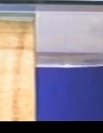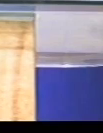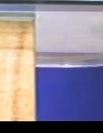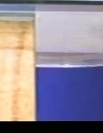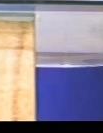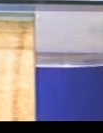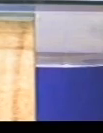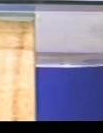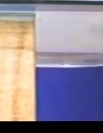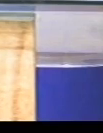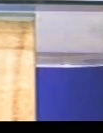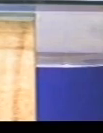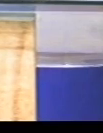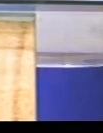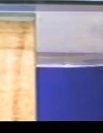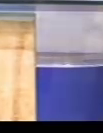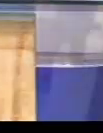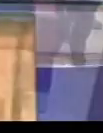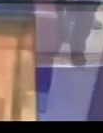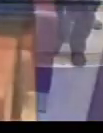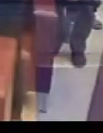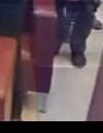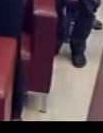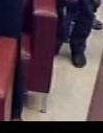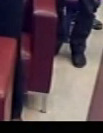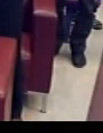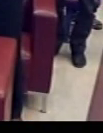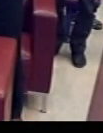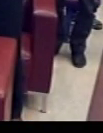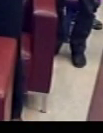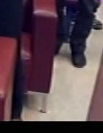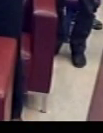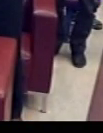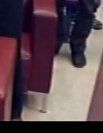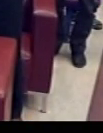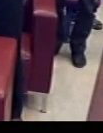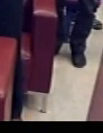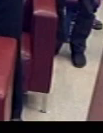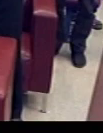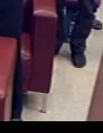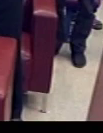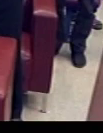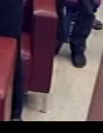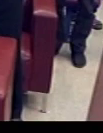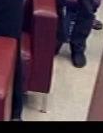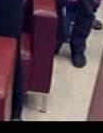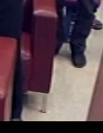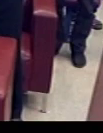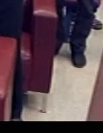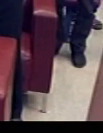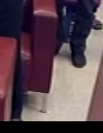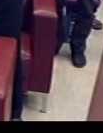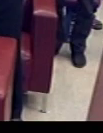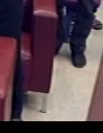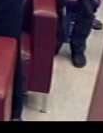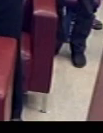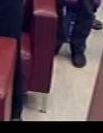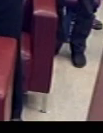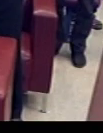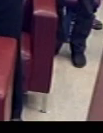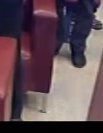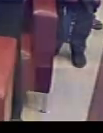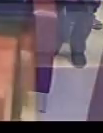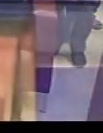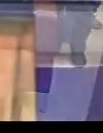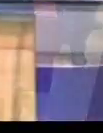word will bear fruit in every life in Jesus' name. We're asking, O Lord, with our heart, with our